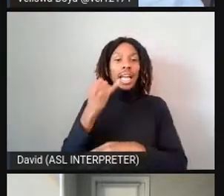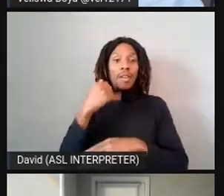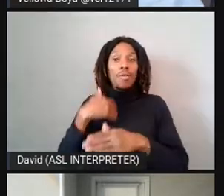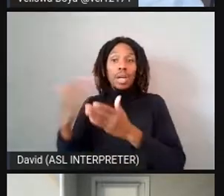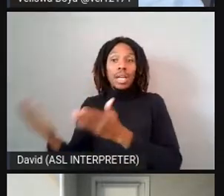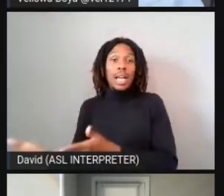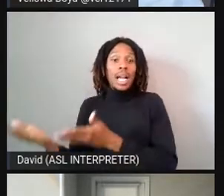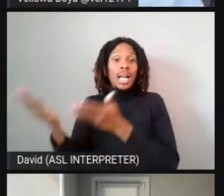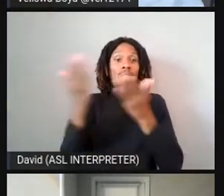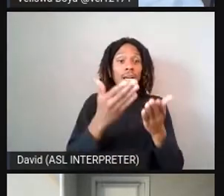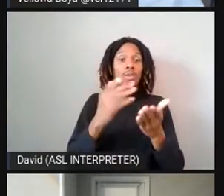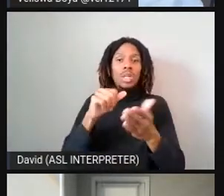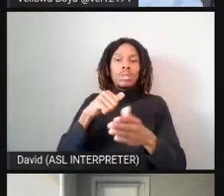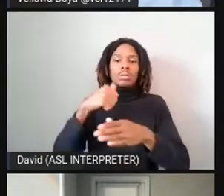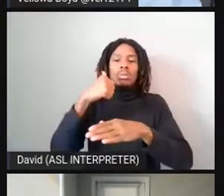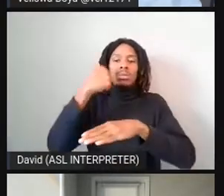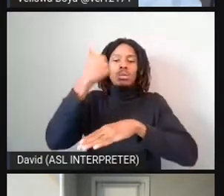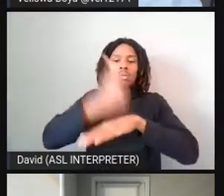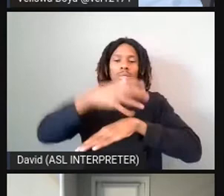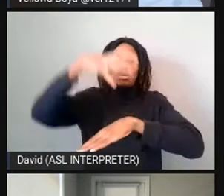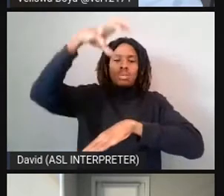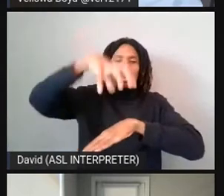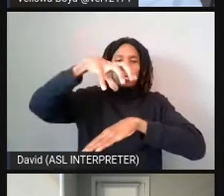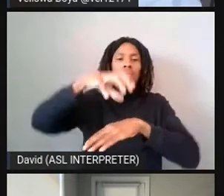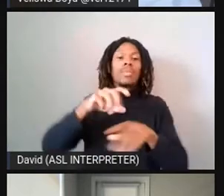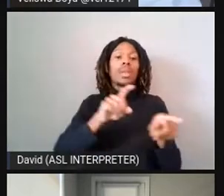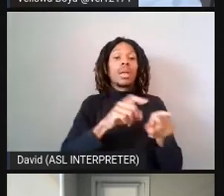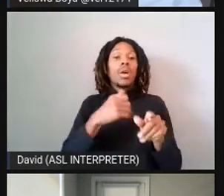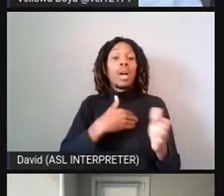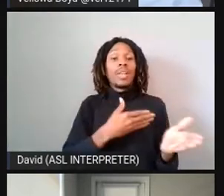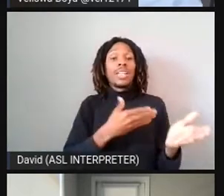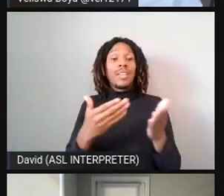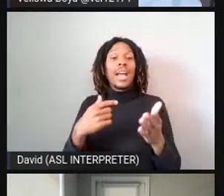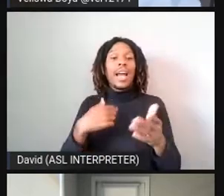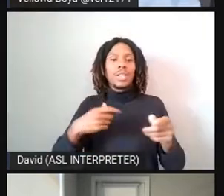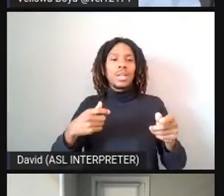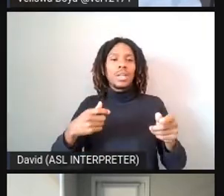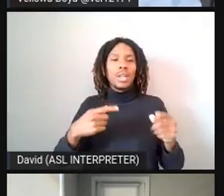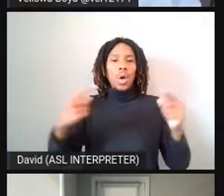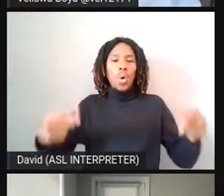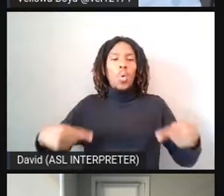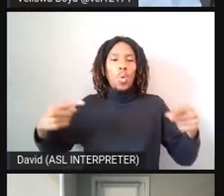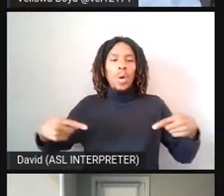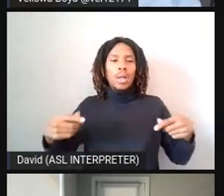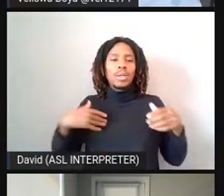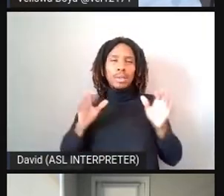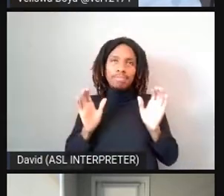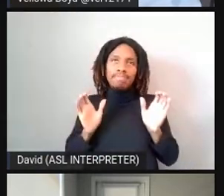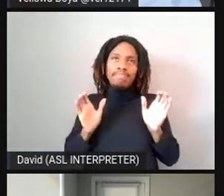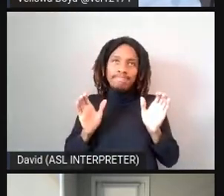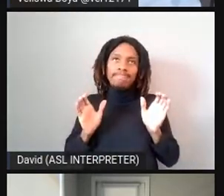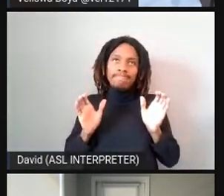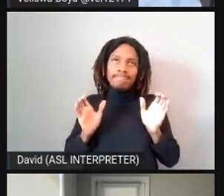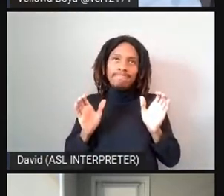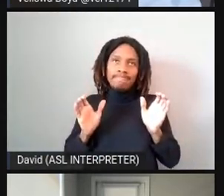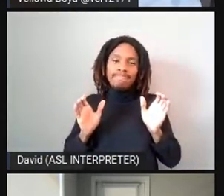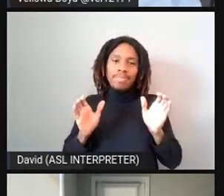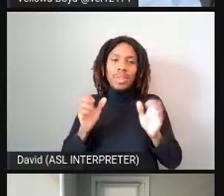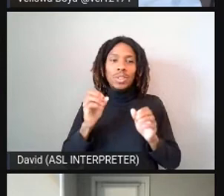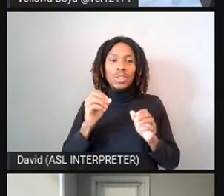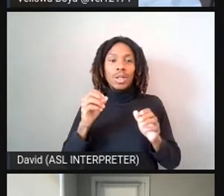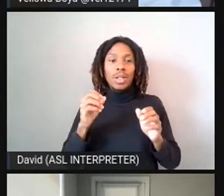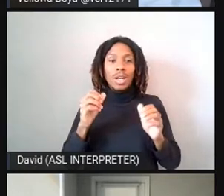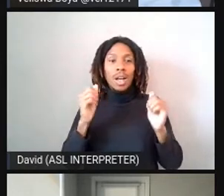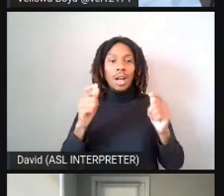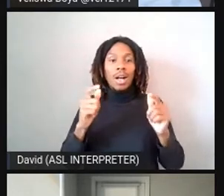the site. When we deliver it, we also have to wheel it to its final location. So all your